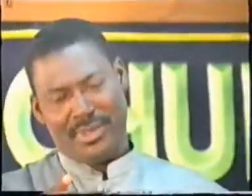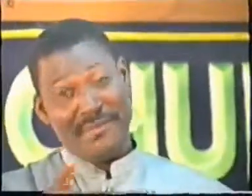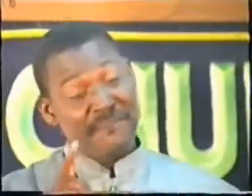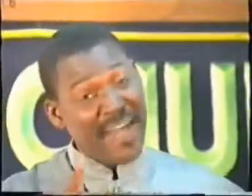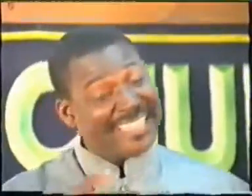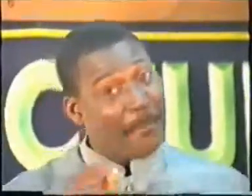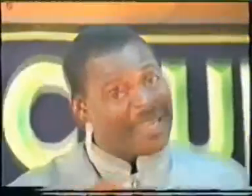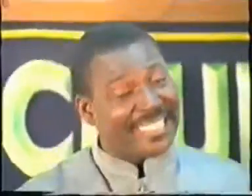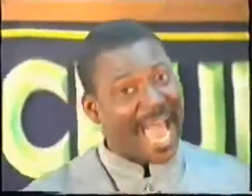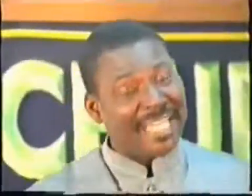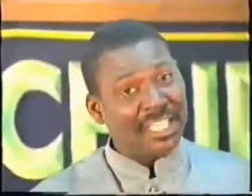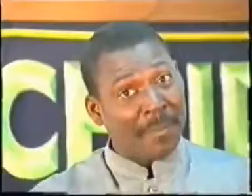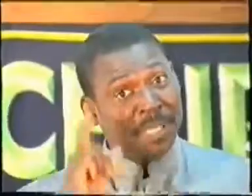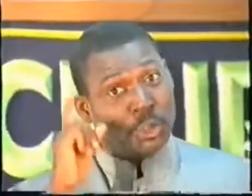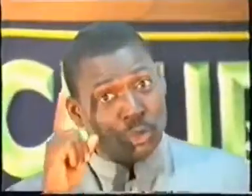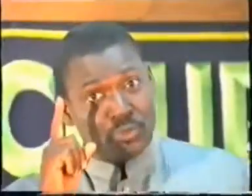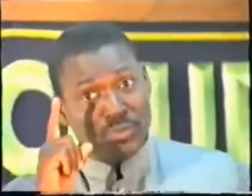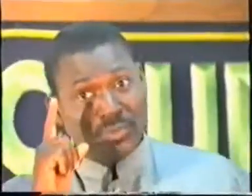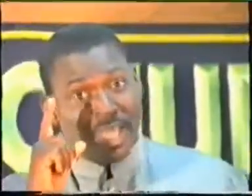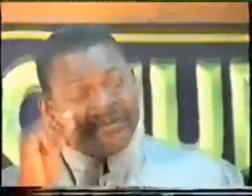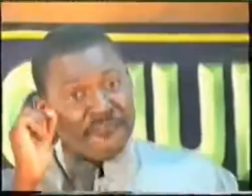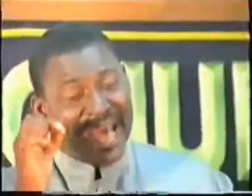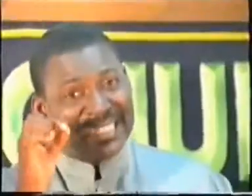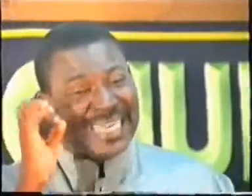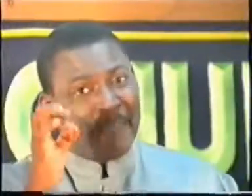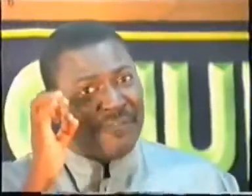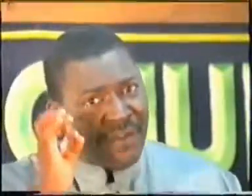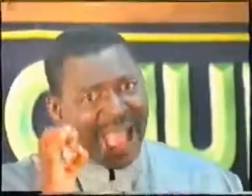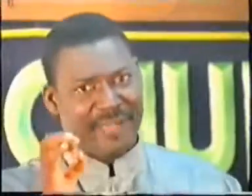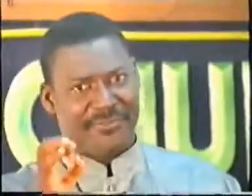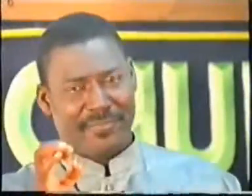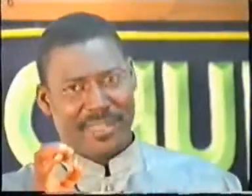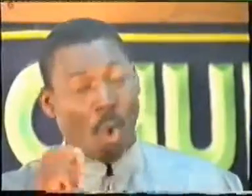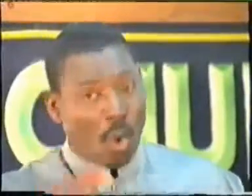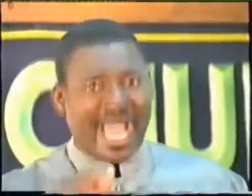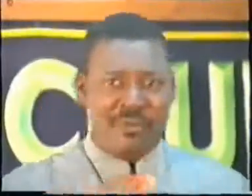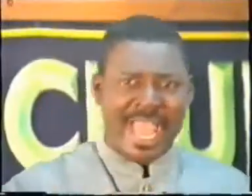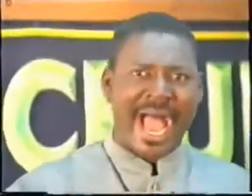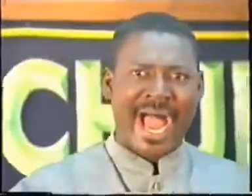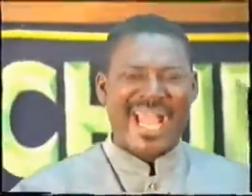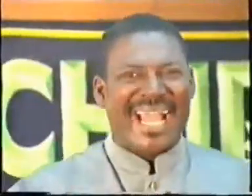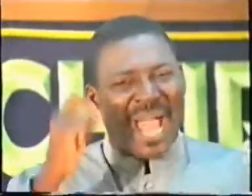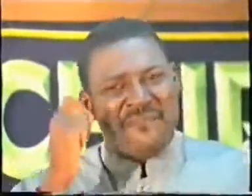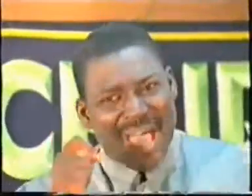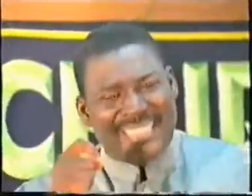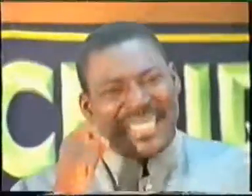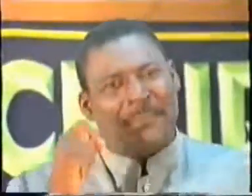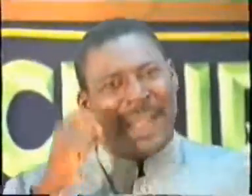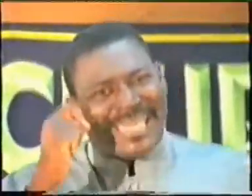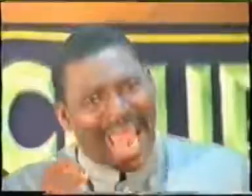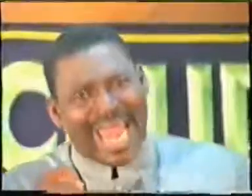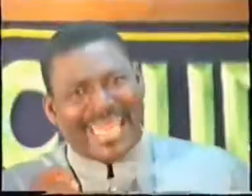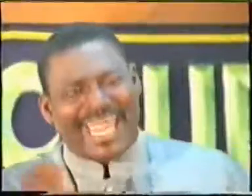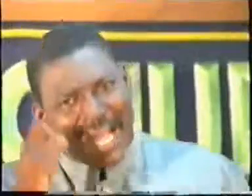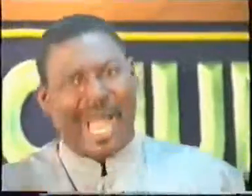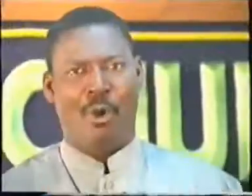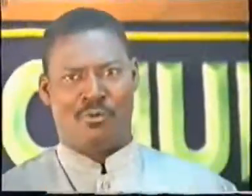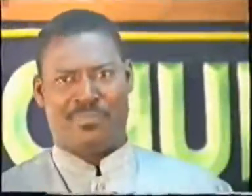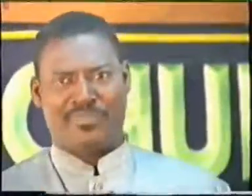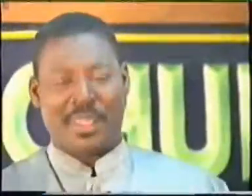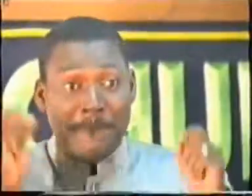Abeye Osofo. First Peter chapter 2, verse number 5. Who can we are? Can verse